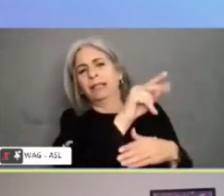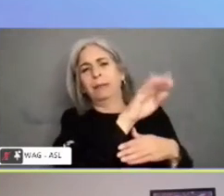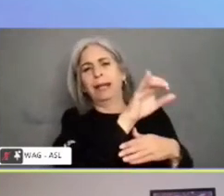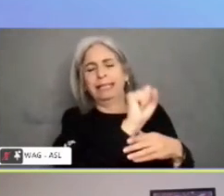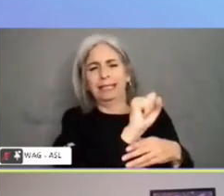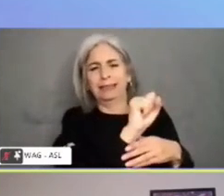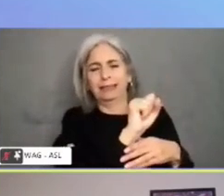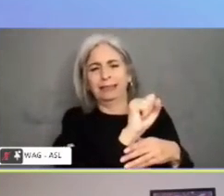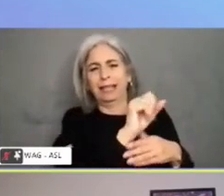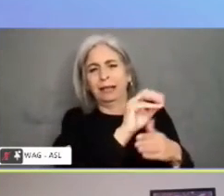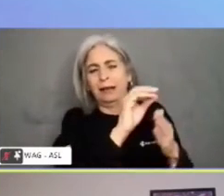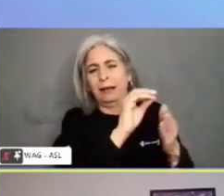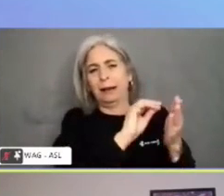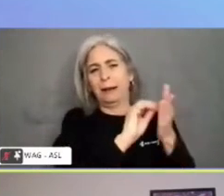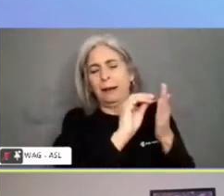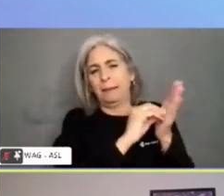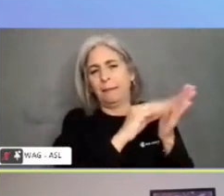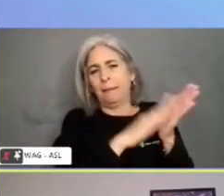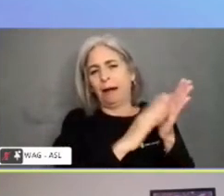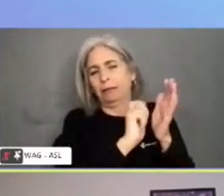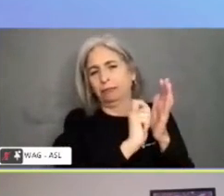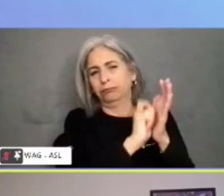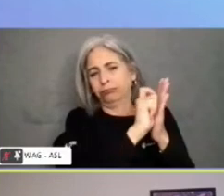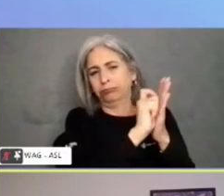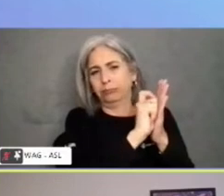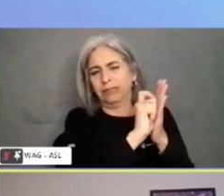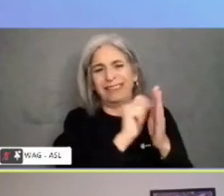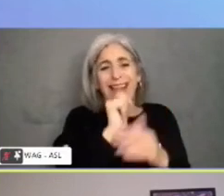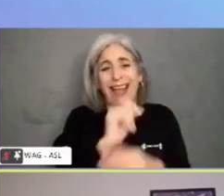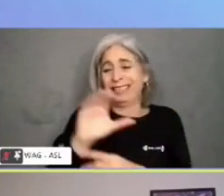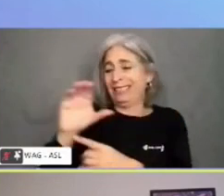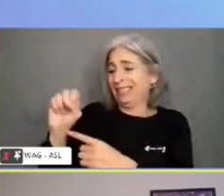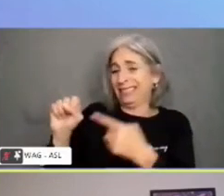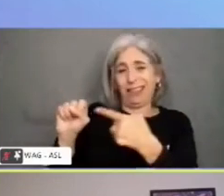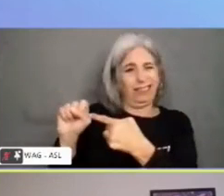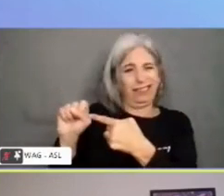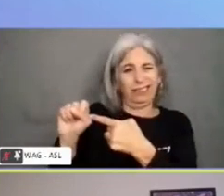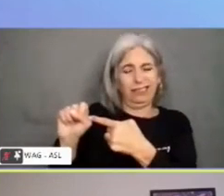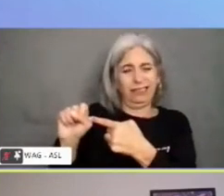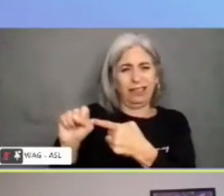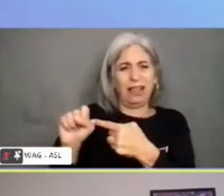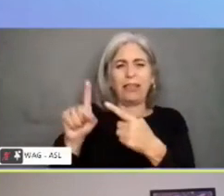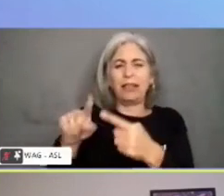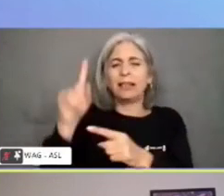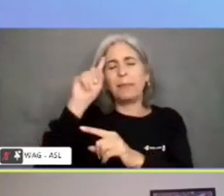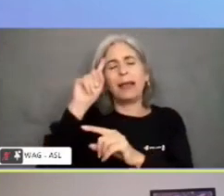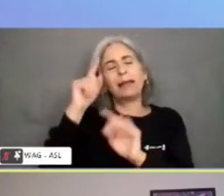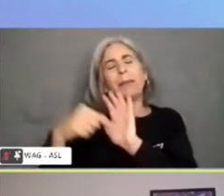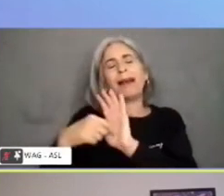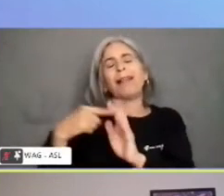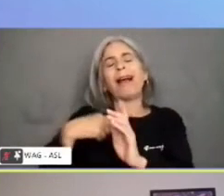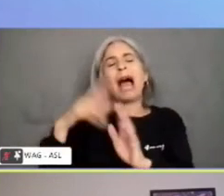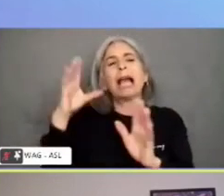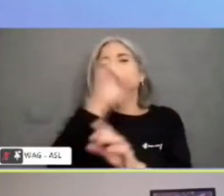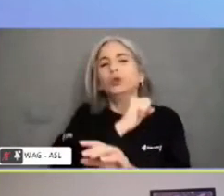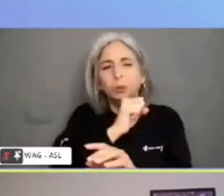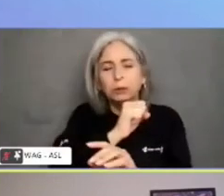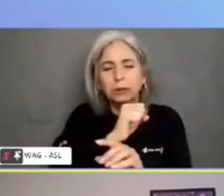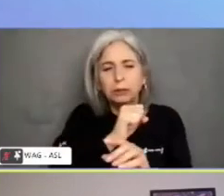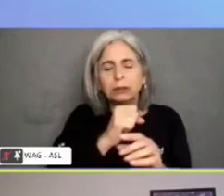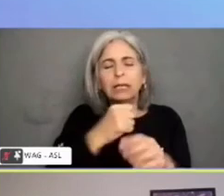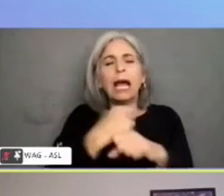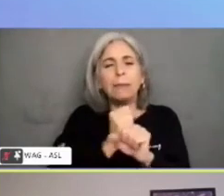markup and not CSS. And so this was kind of this mental model that I had, this assumption that I